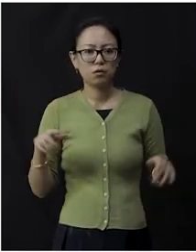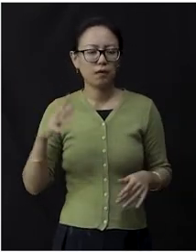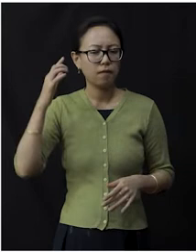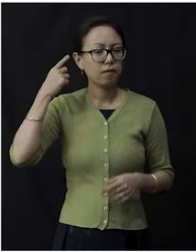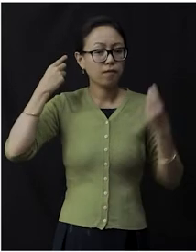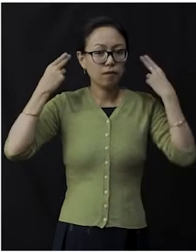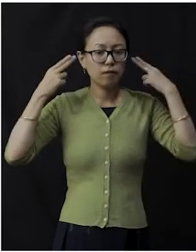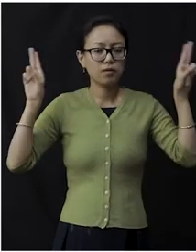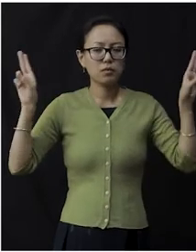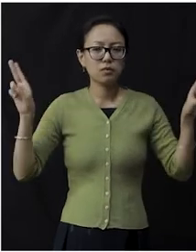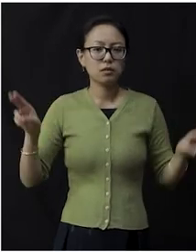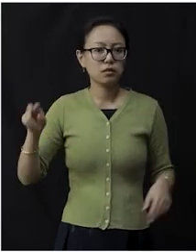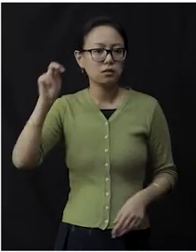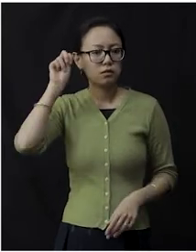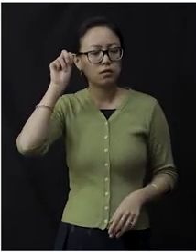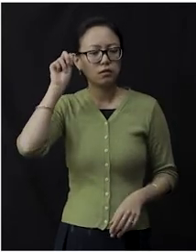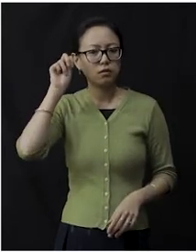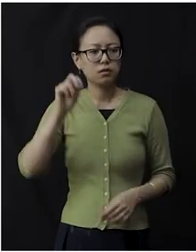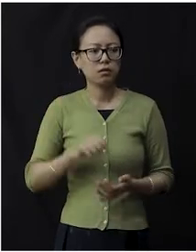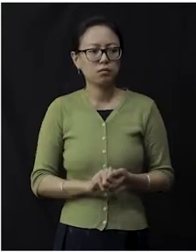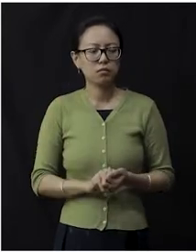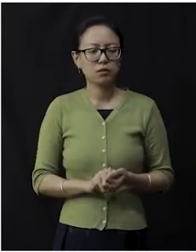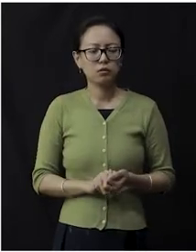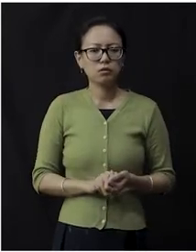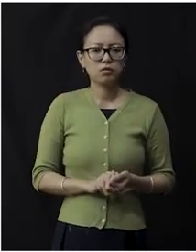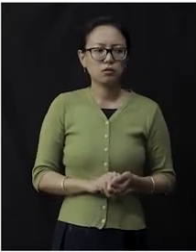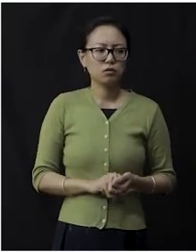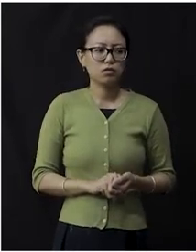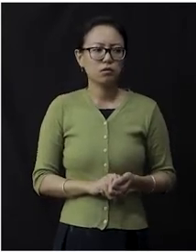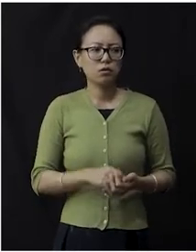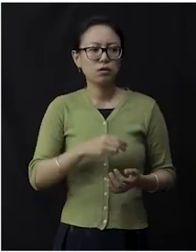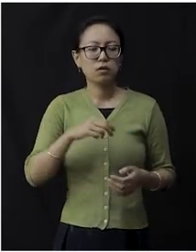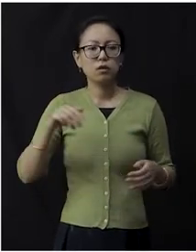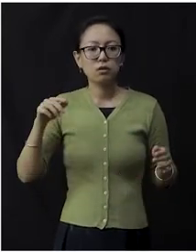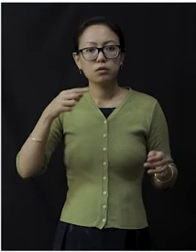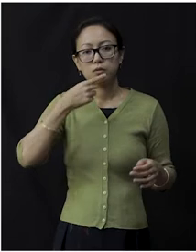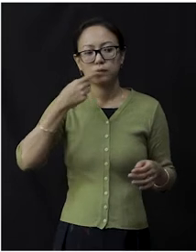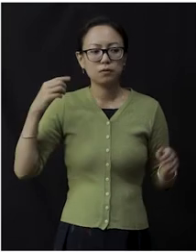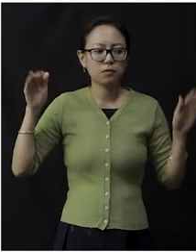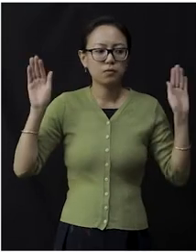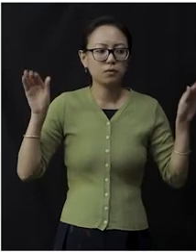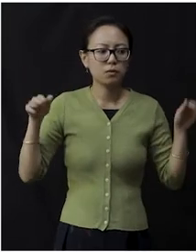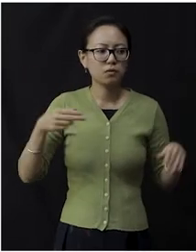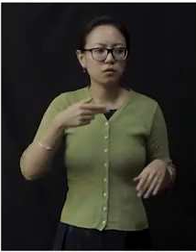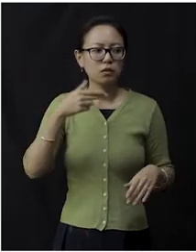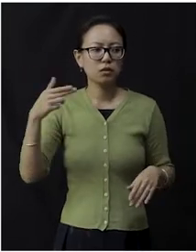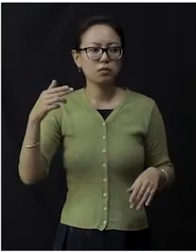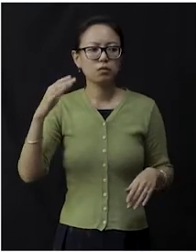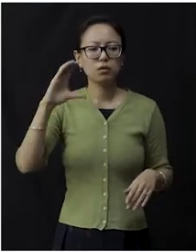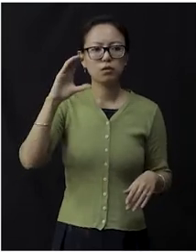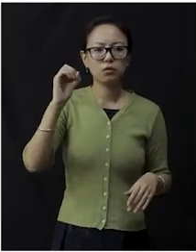to Kolokolo bird and says that, do you know where does the crocodile live? Because I want